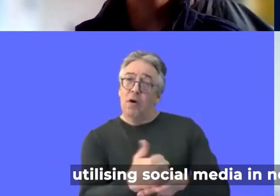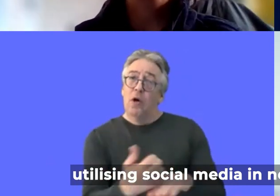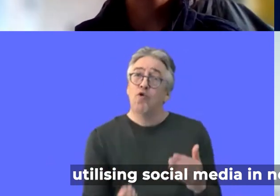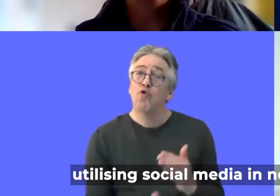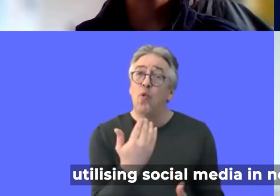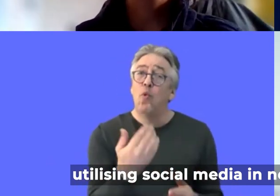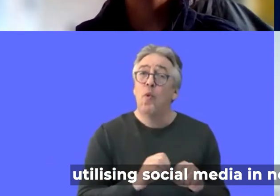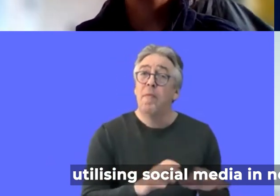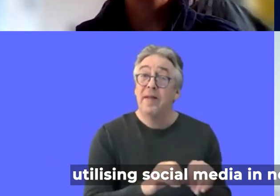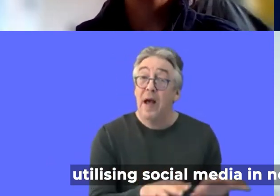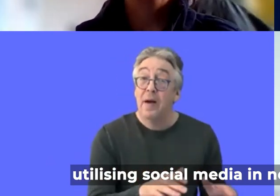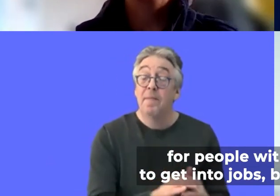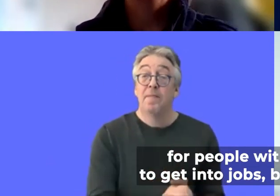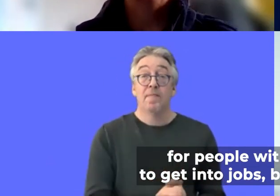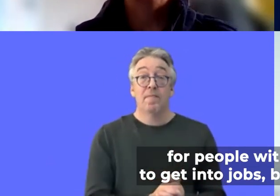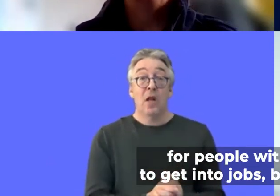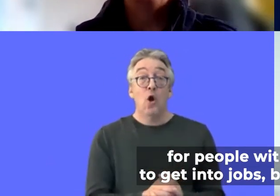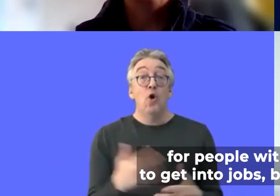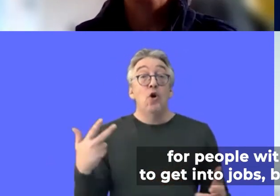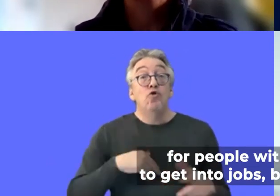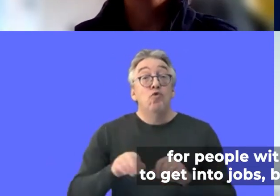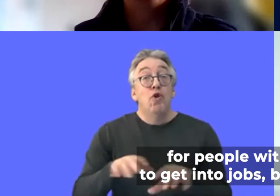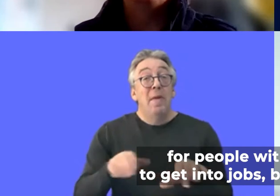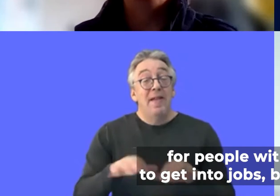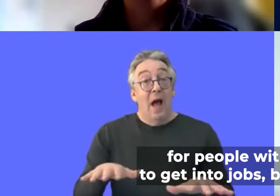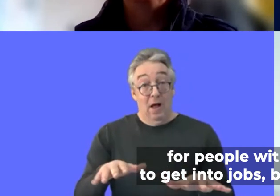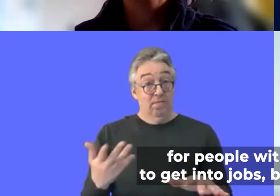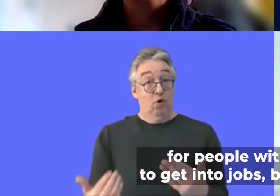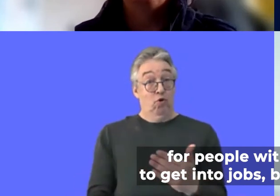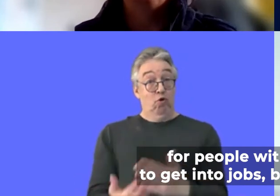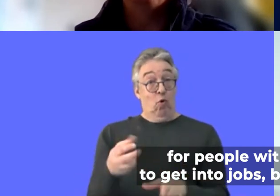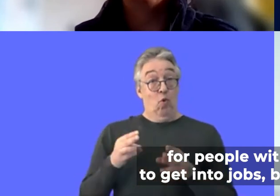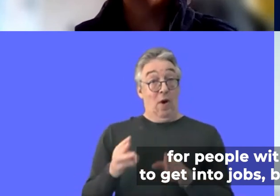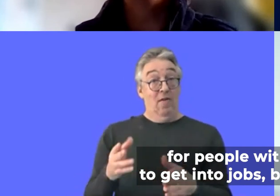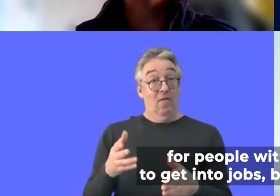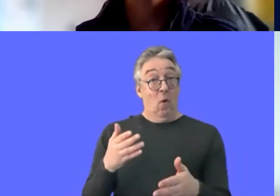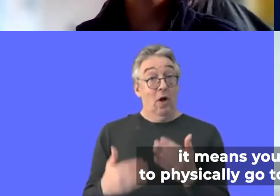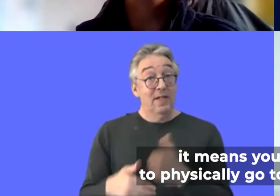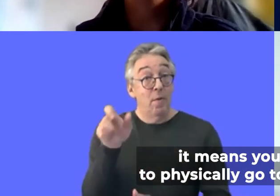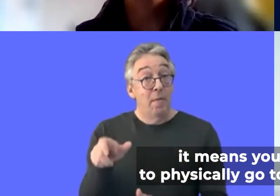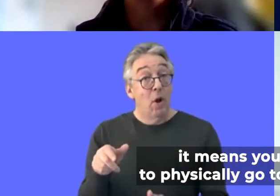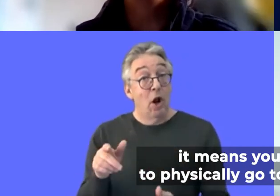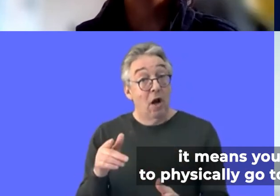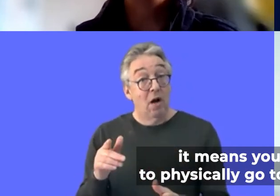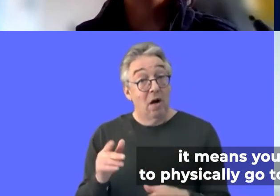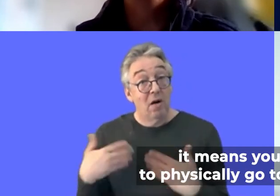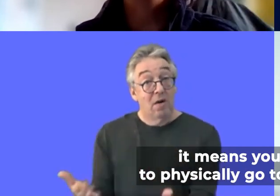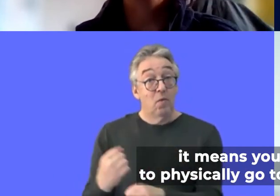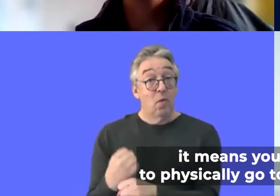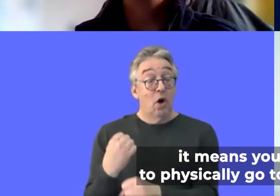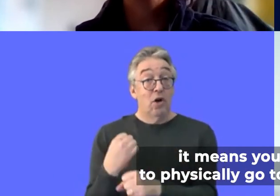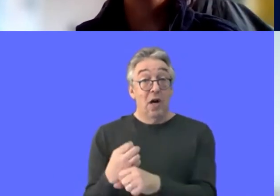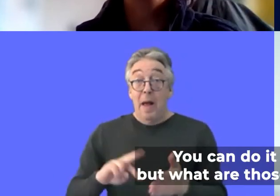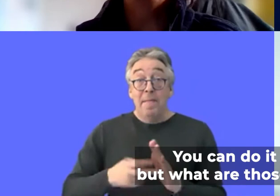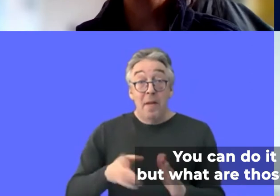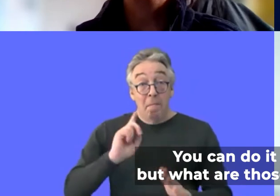as new game-changing ways for people with disabilities to get into jobs, because actually it means you don't have to physically go to